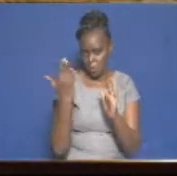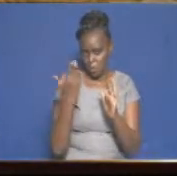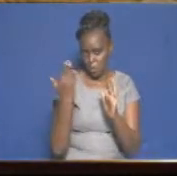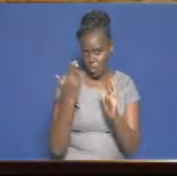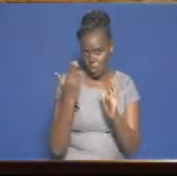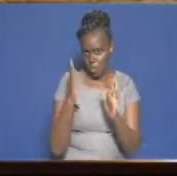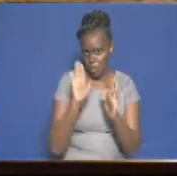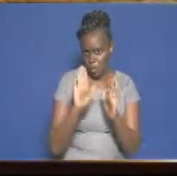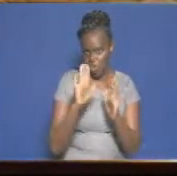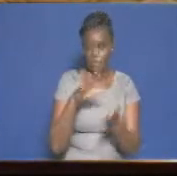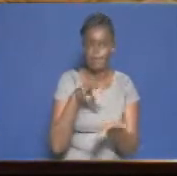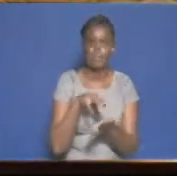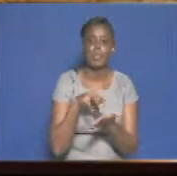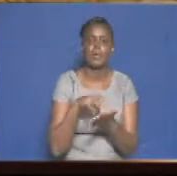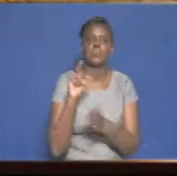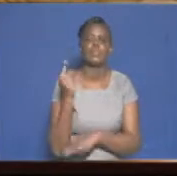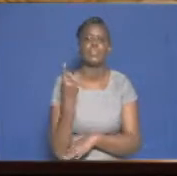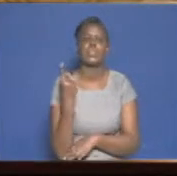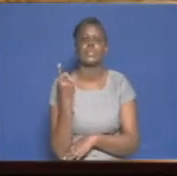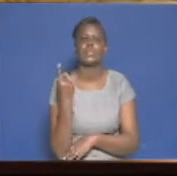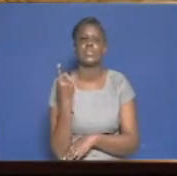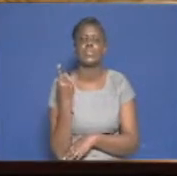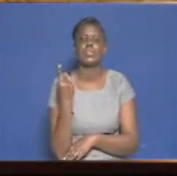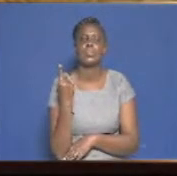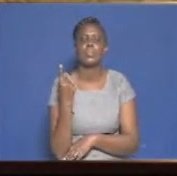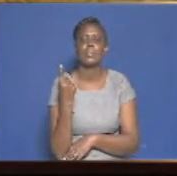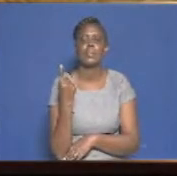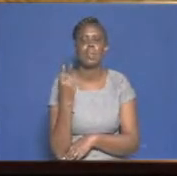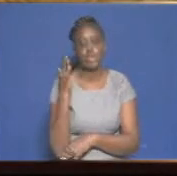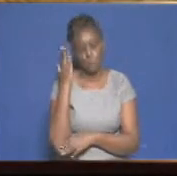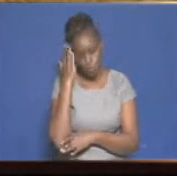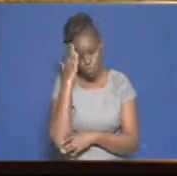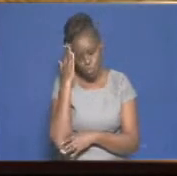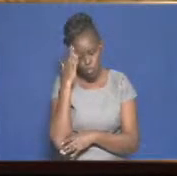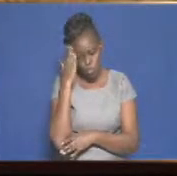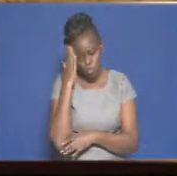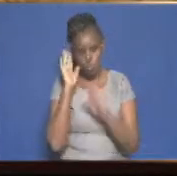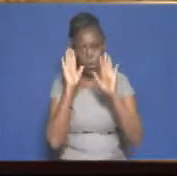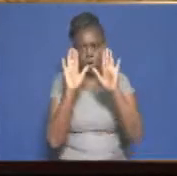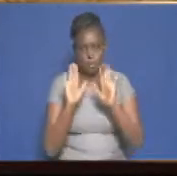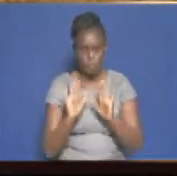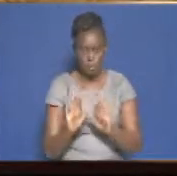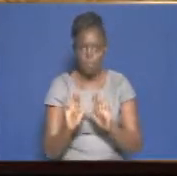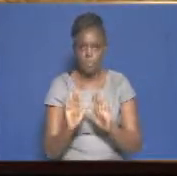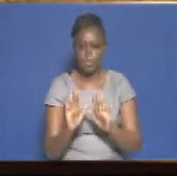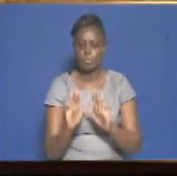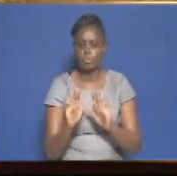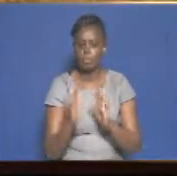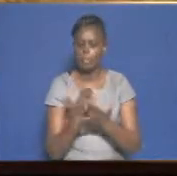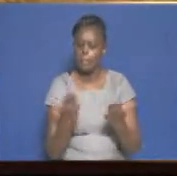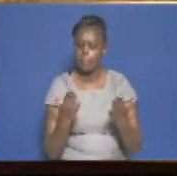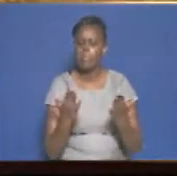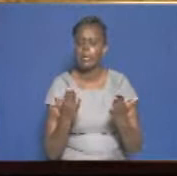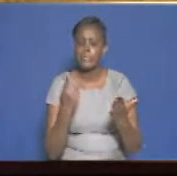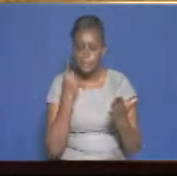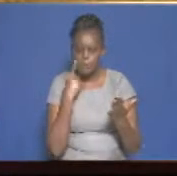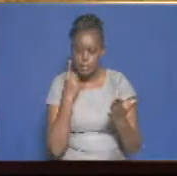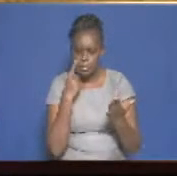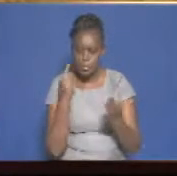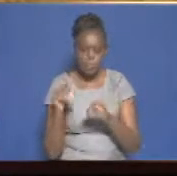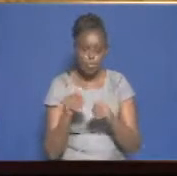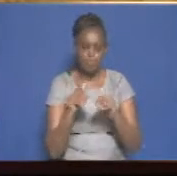his or her case. So I know it's important that we say some of these things as we move